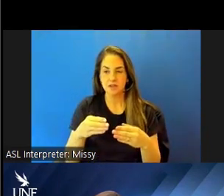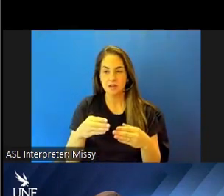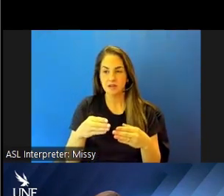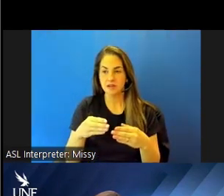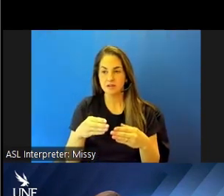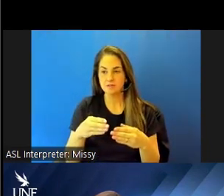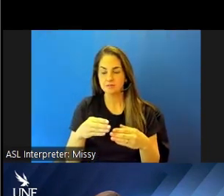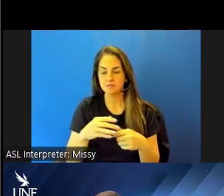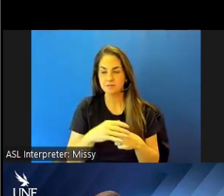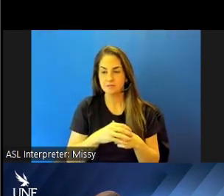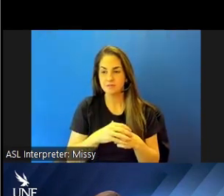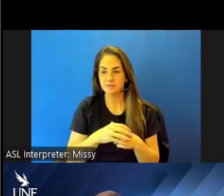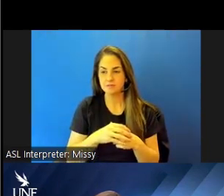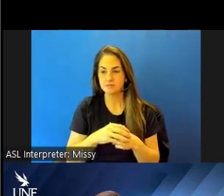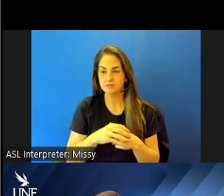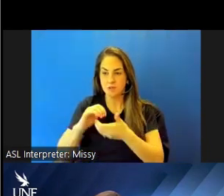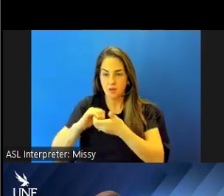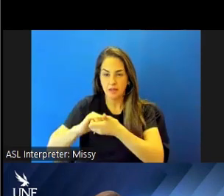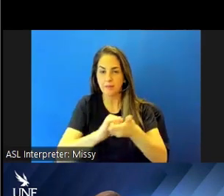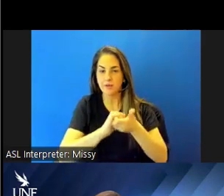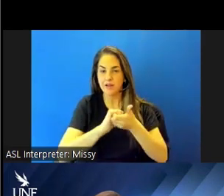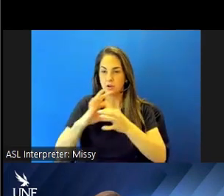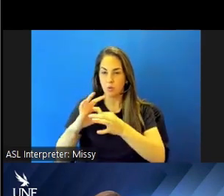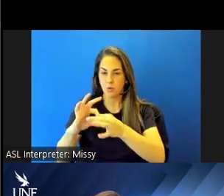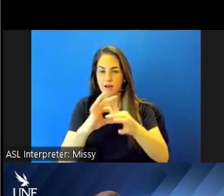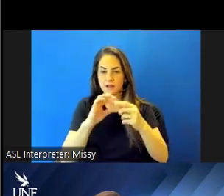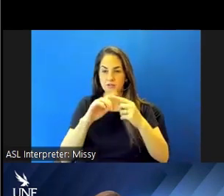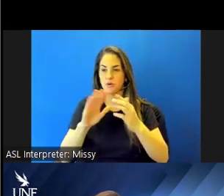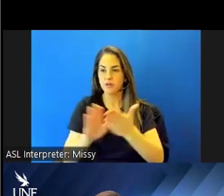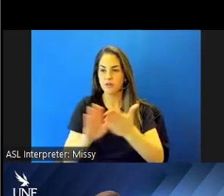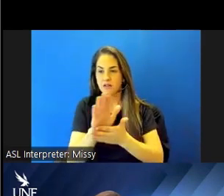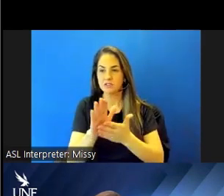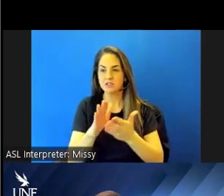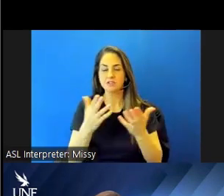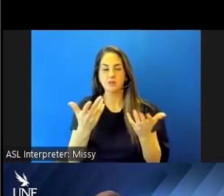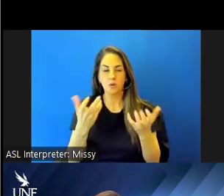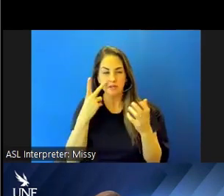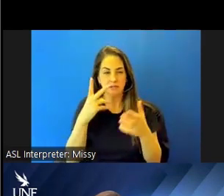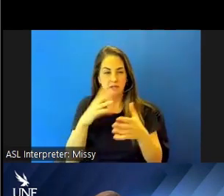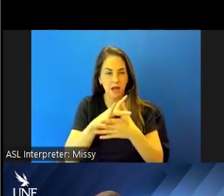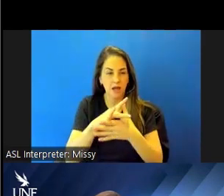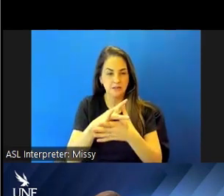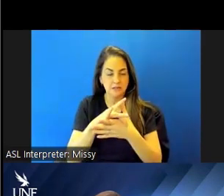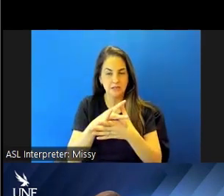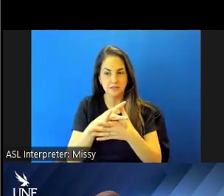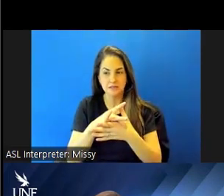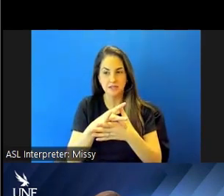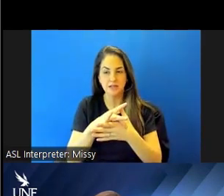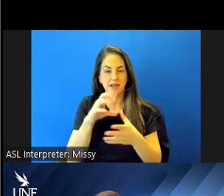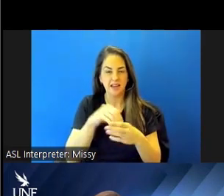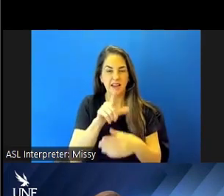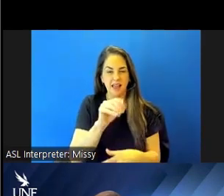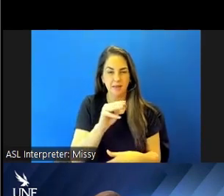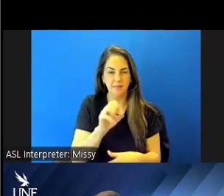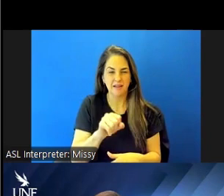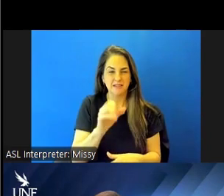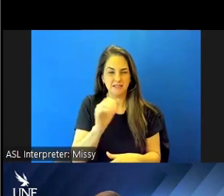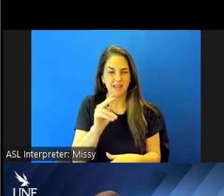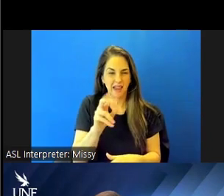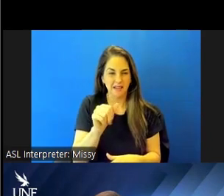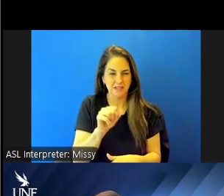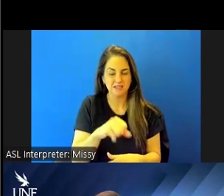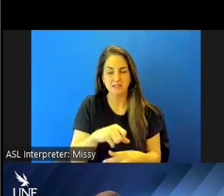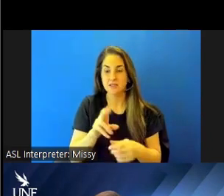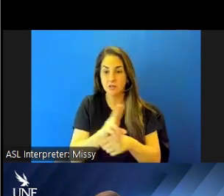our collaboration and coordination with the colleges. We're looking at content inside our LMS Canvas. We're using the